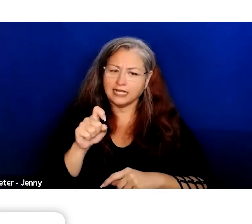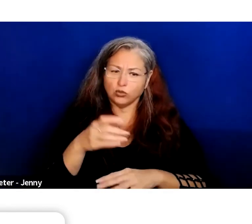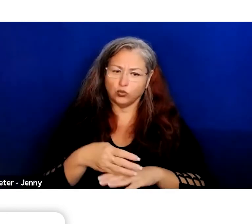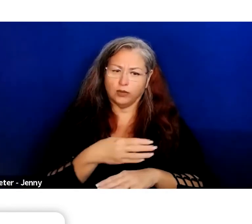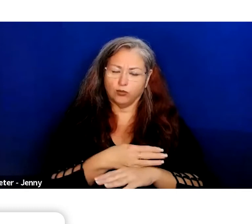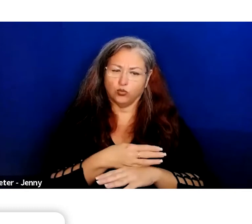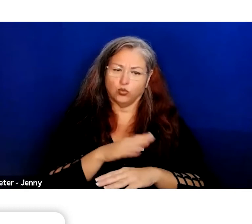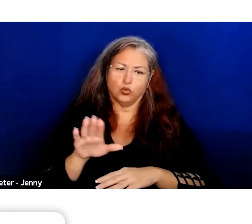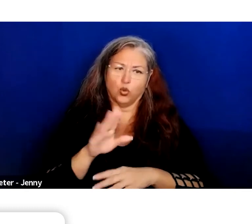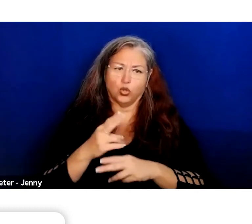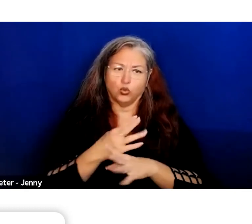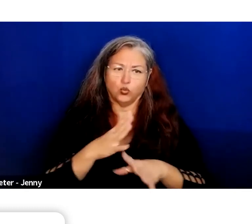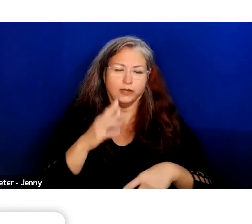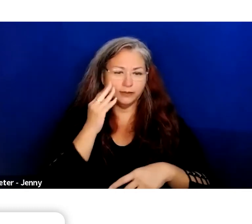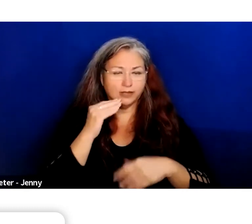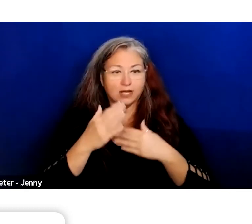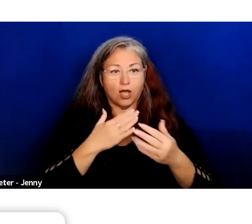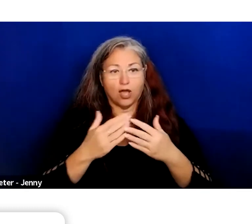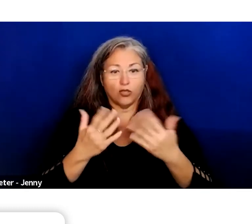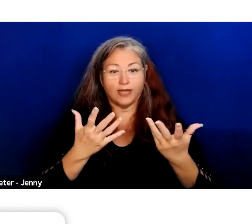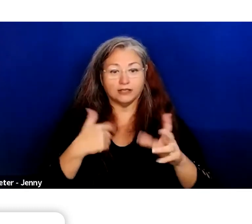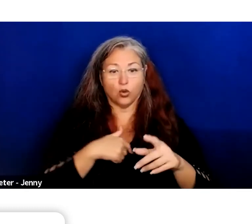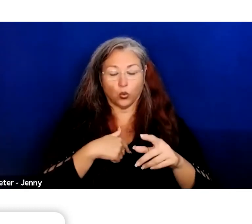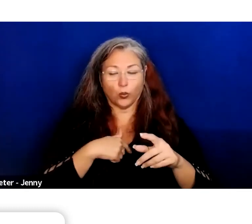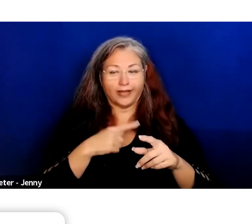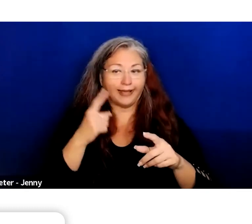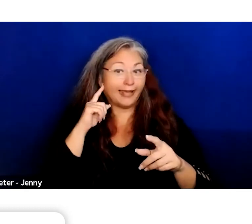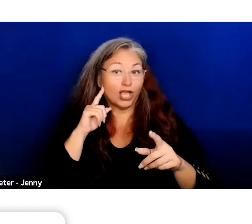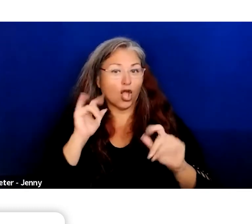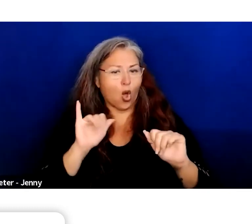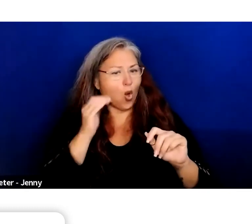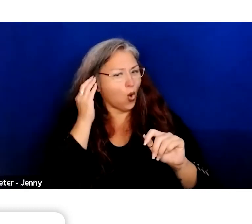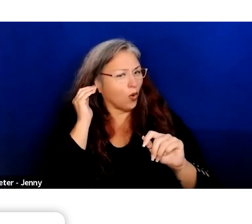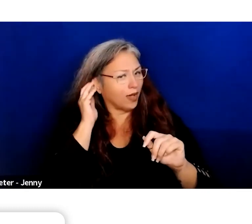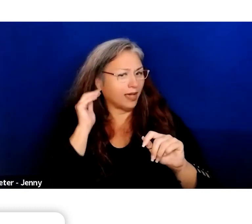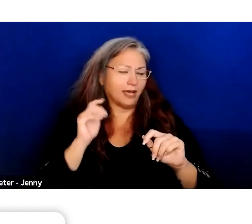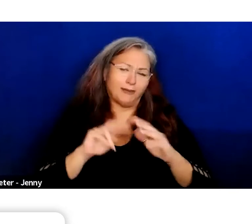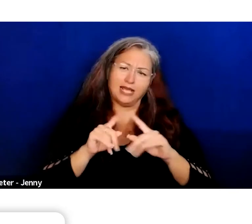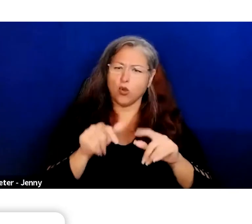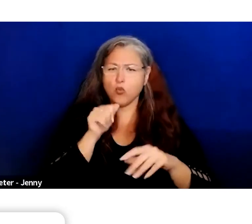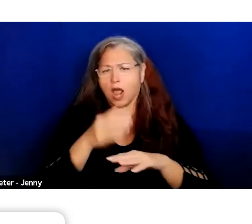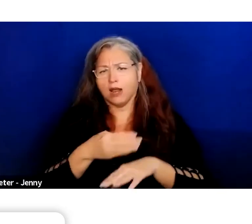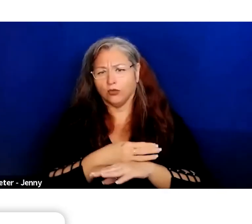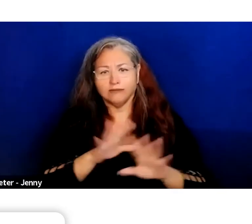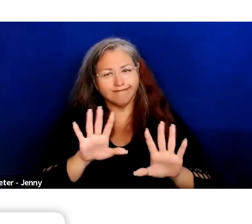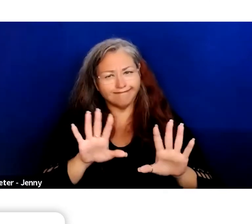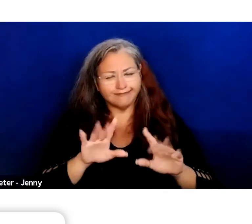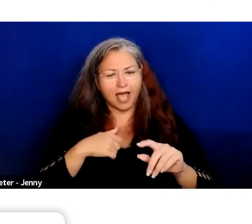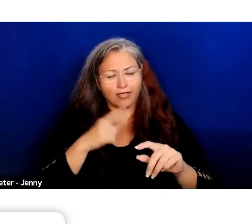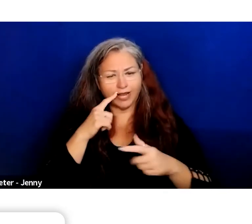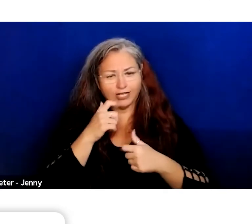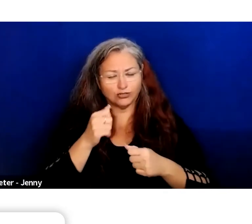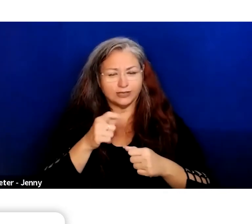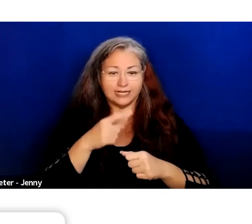user experience. Although that's something that we are constantly told that it does improve our online interaction. So I found it interesting that they argued